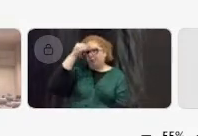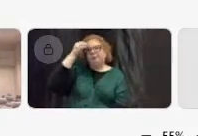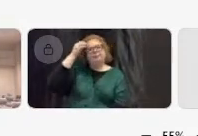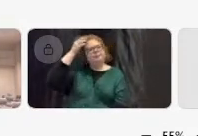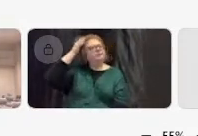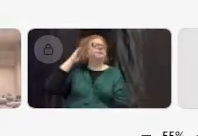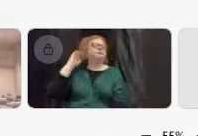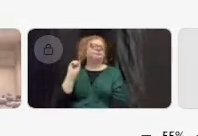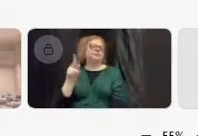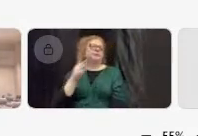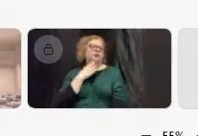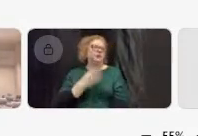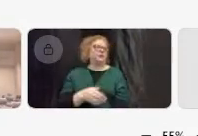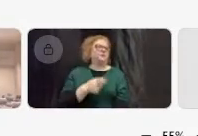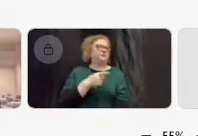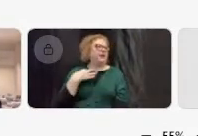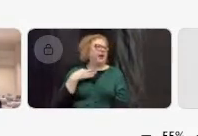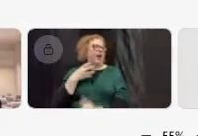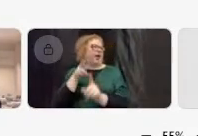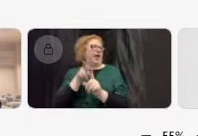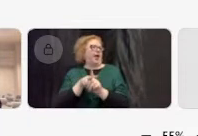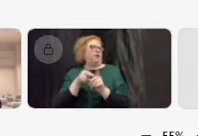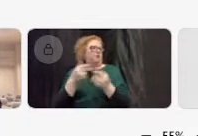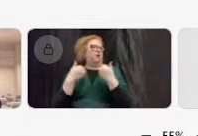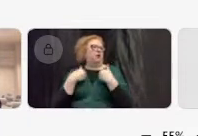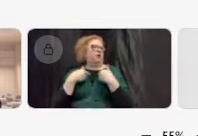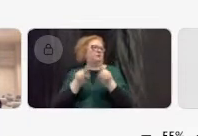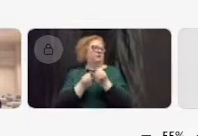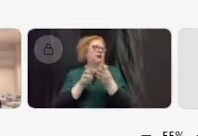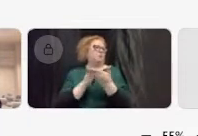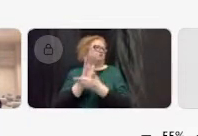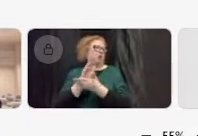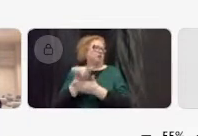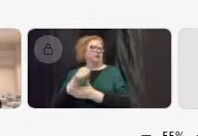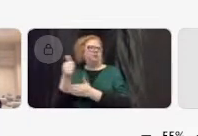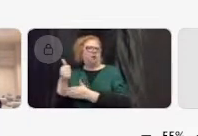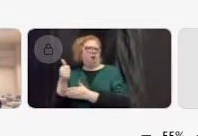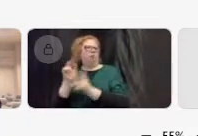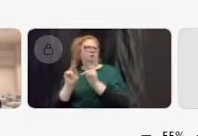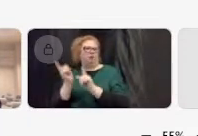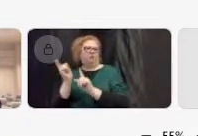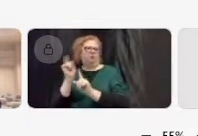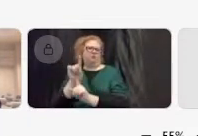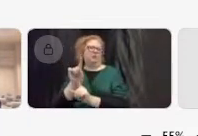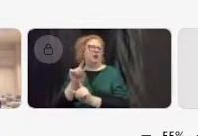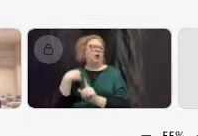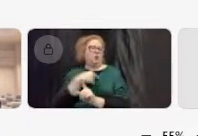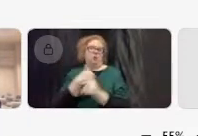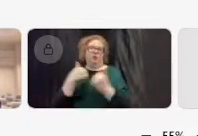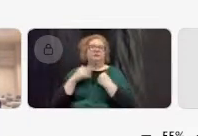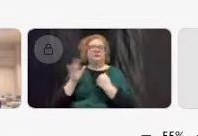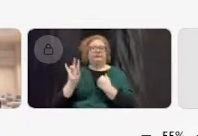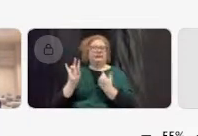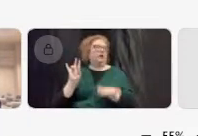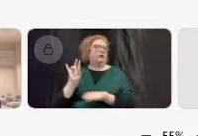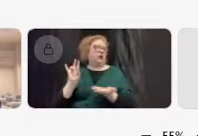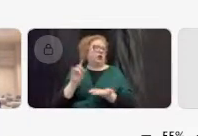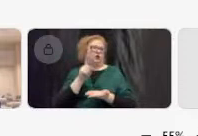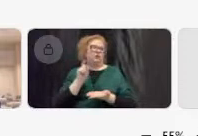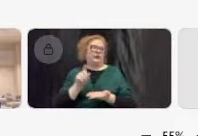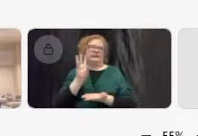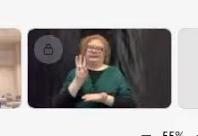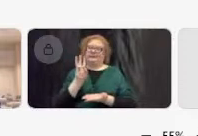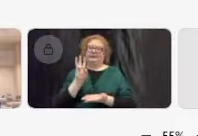Good. Yes, sir. So applicant, you have the same rights as the other applicants. We have 7 commissioners here and you need